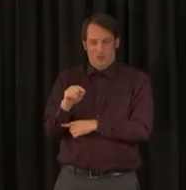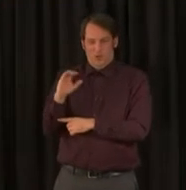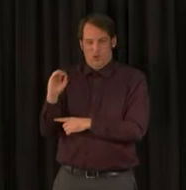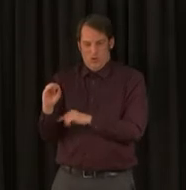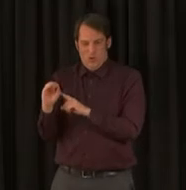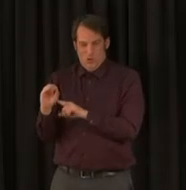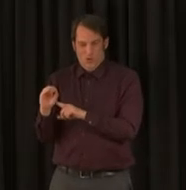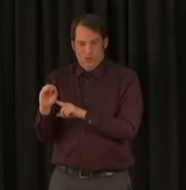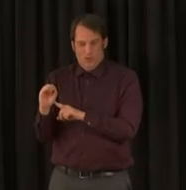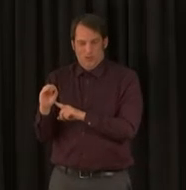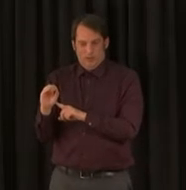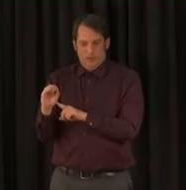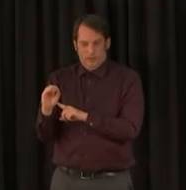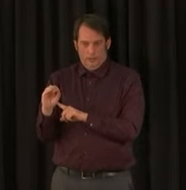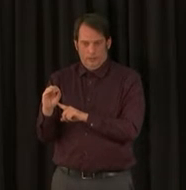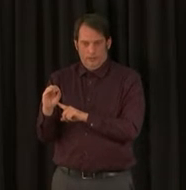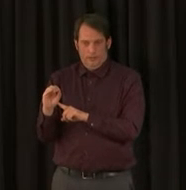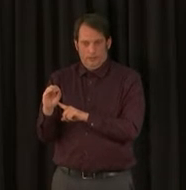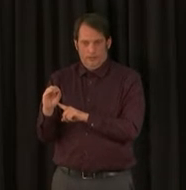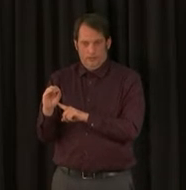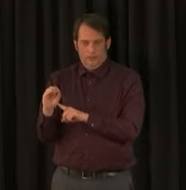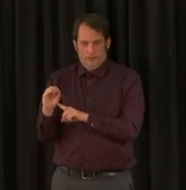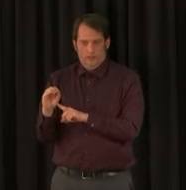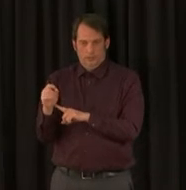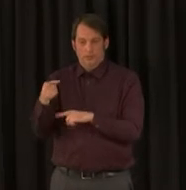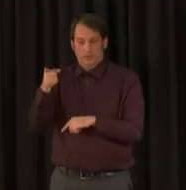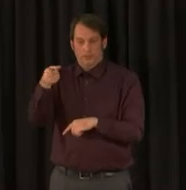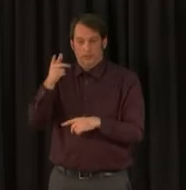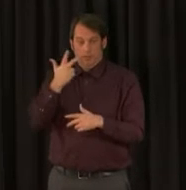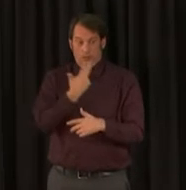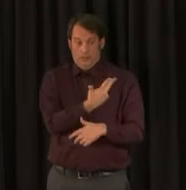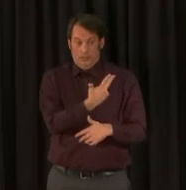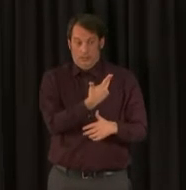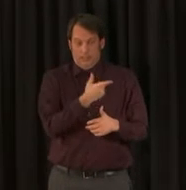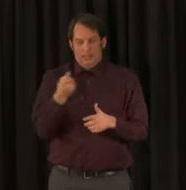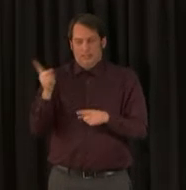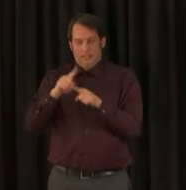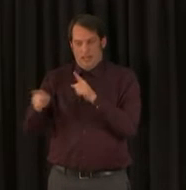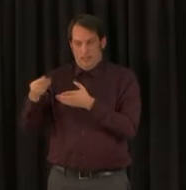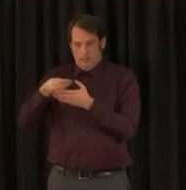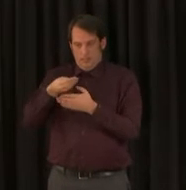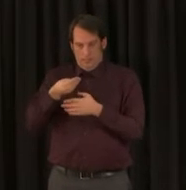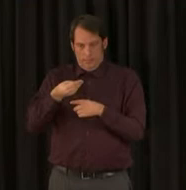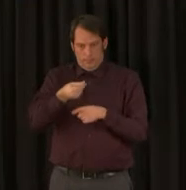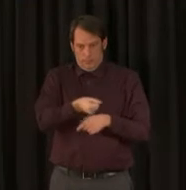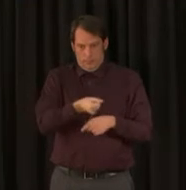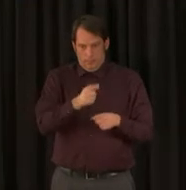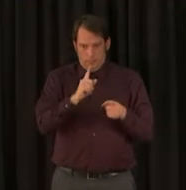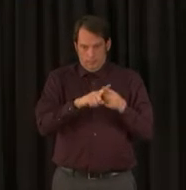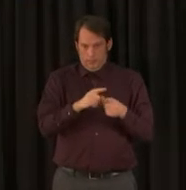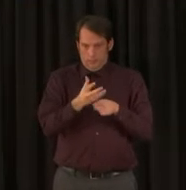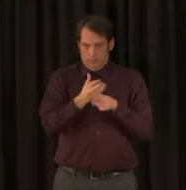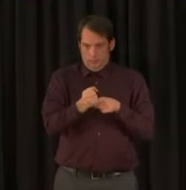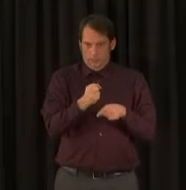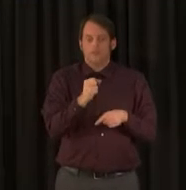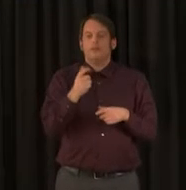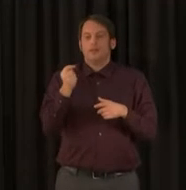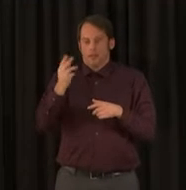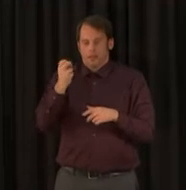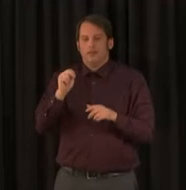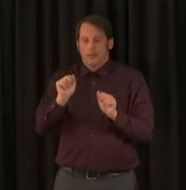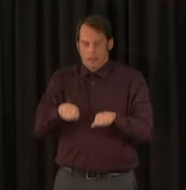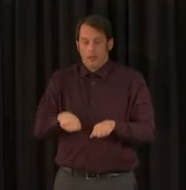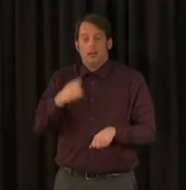go back and capture those expenses. But if you have not, then you can go back and capture those